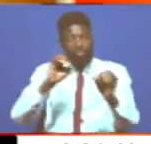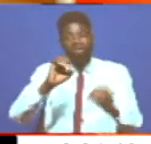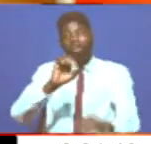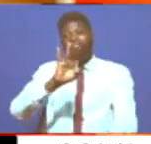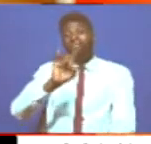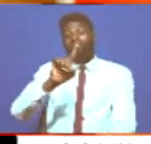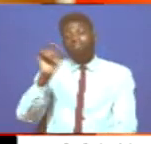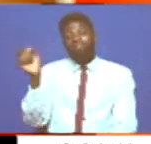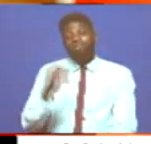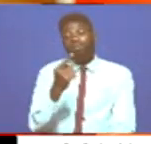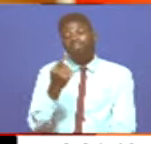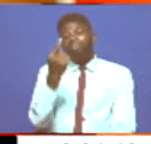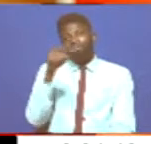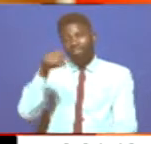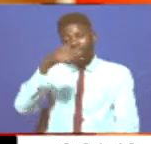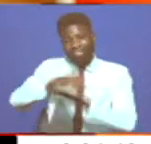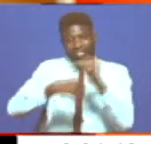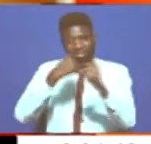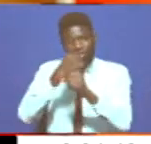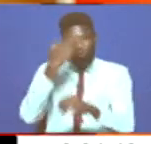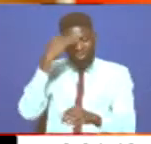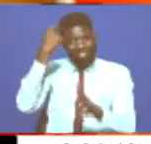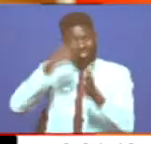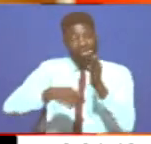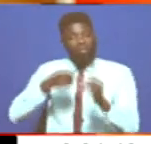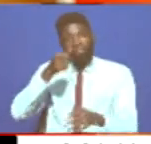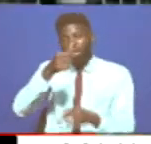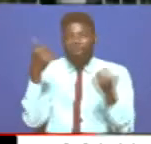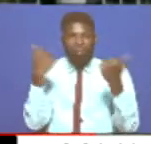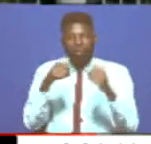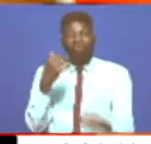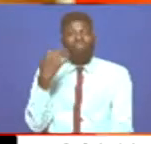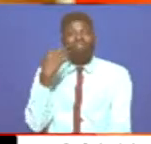over tax arrears amounting to 300 million shillings.